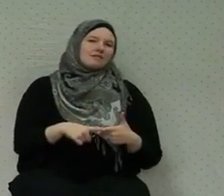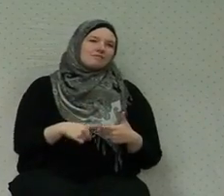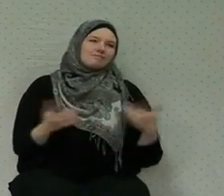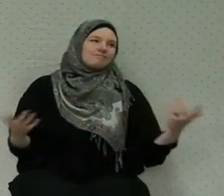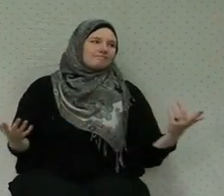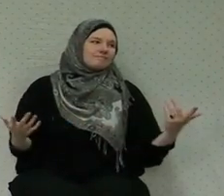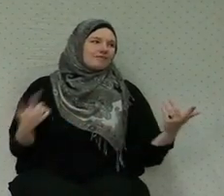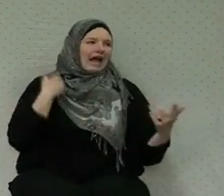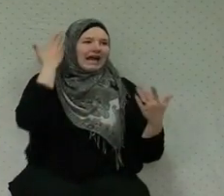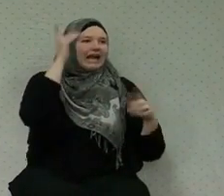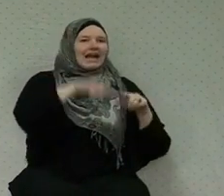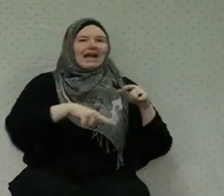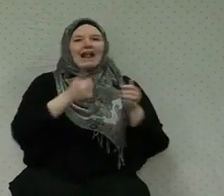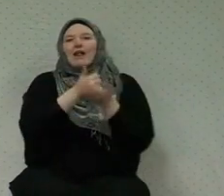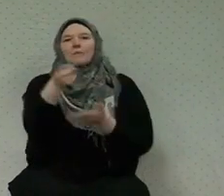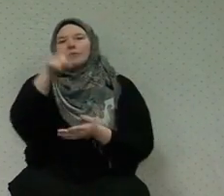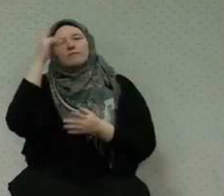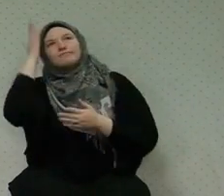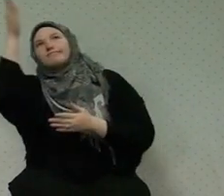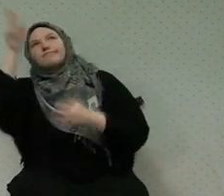fortune teller.